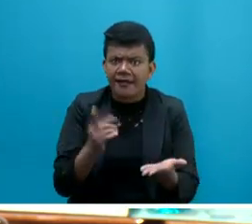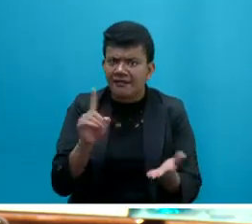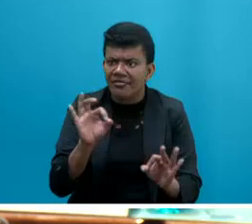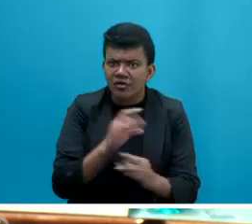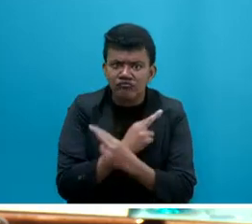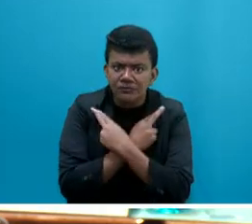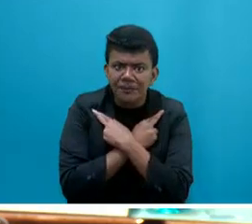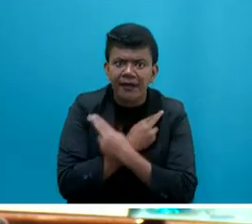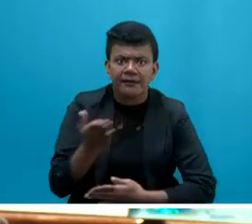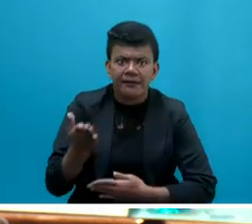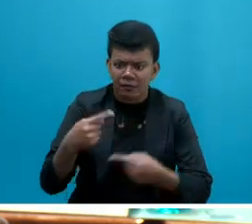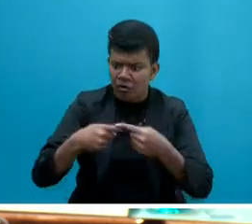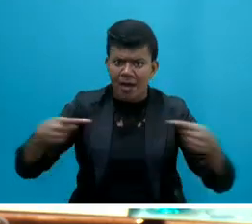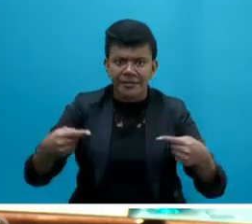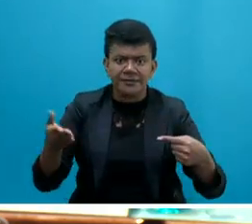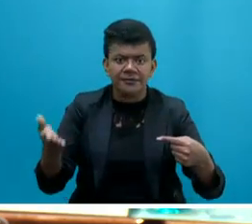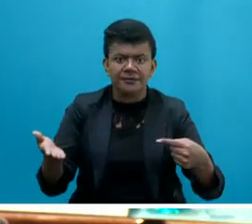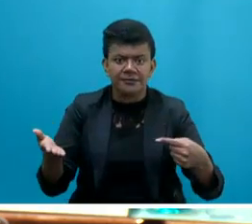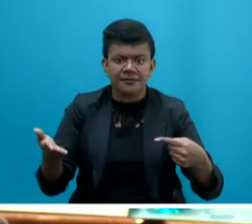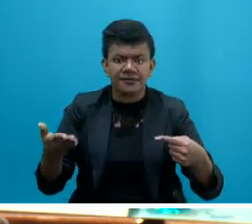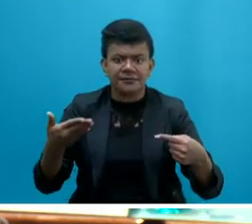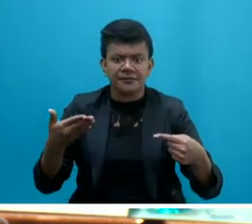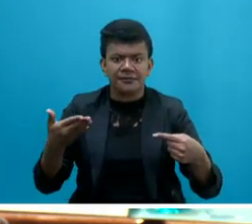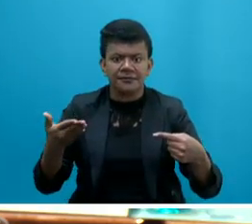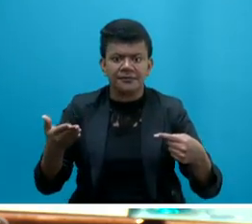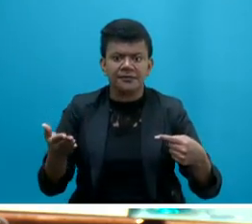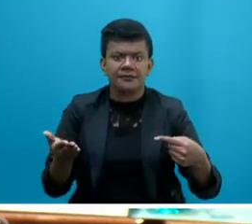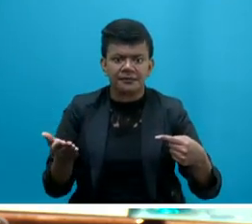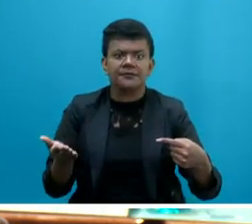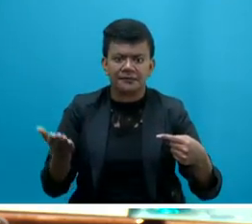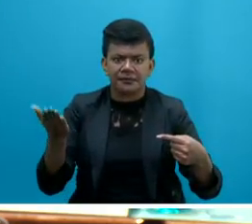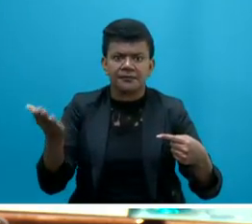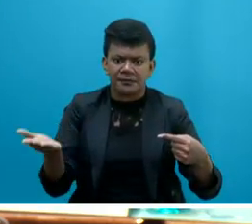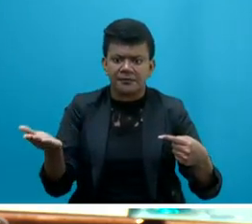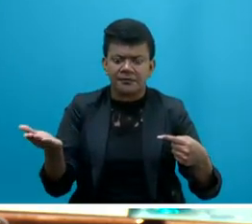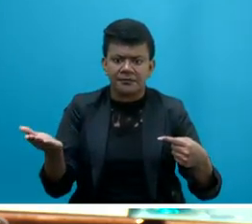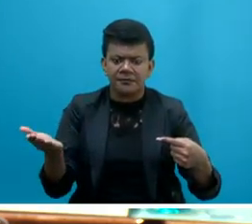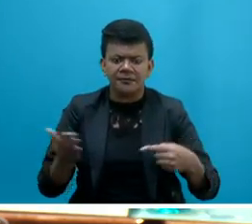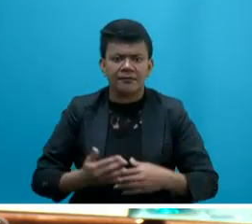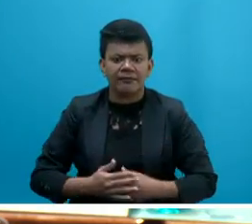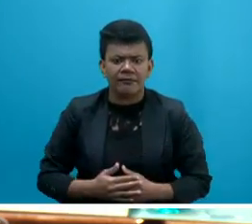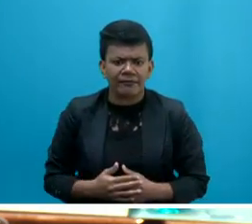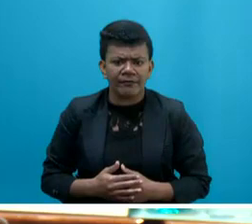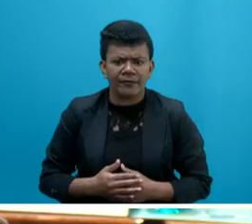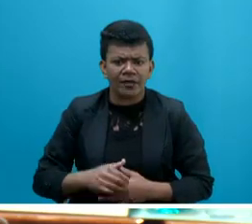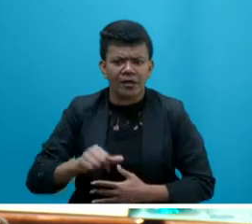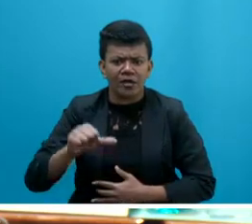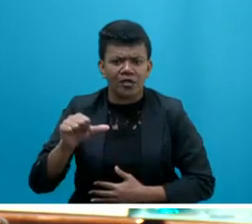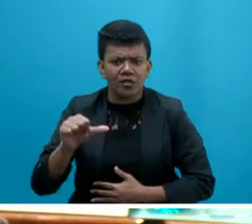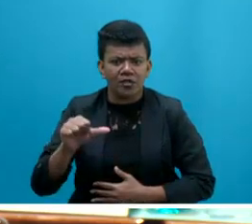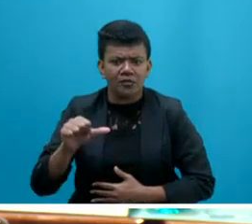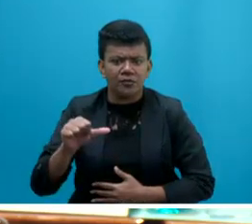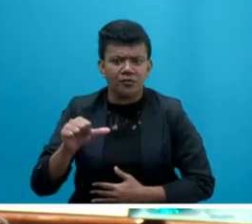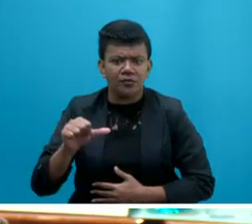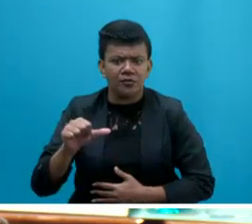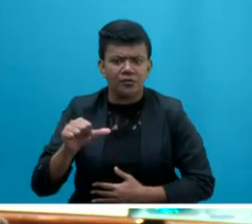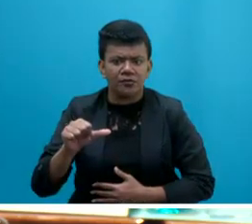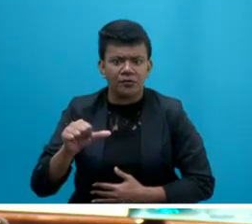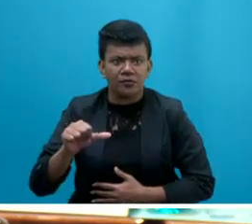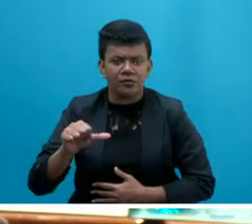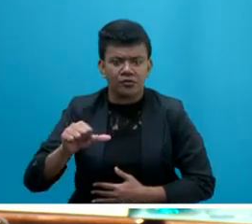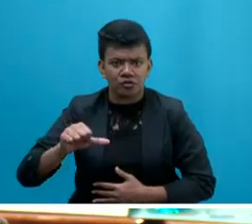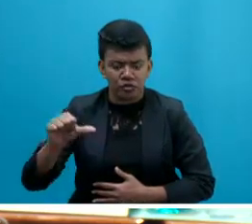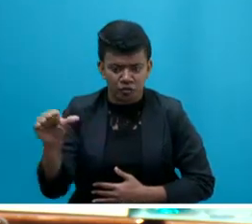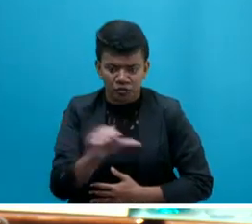such negative tones and inappropriate language to respond to His Excellency. And for the leader of the opposition to